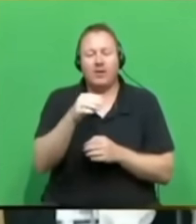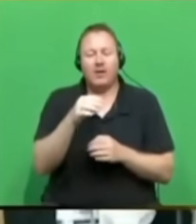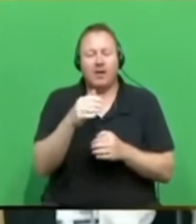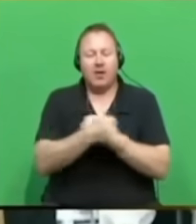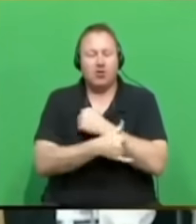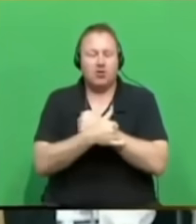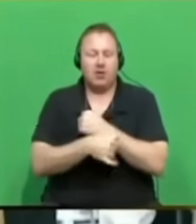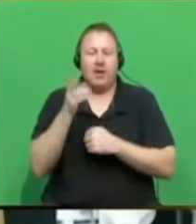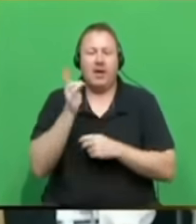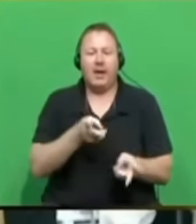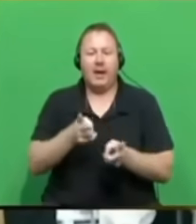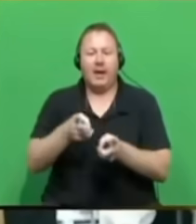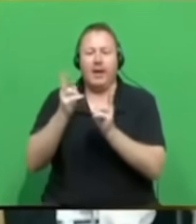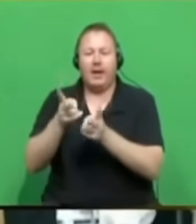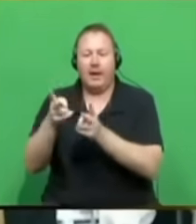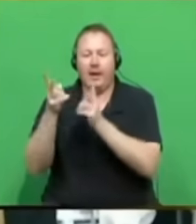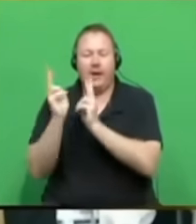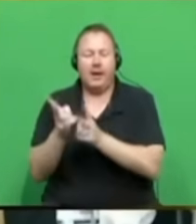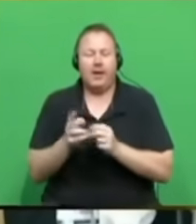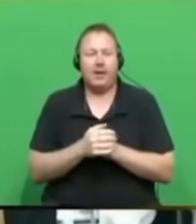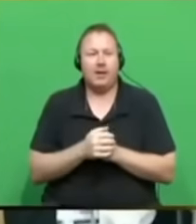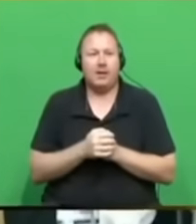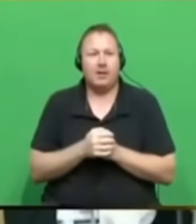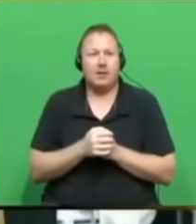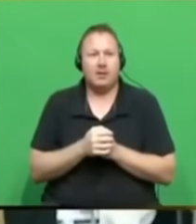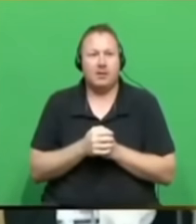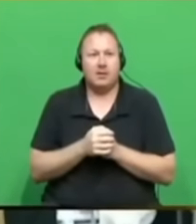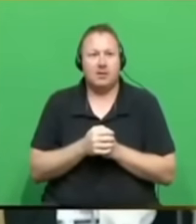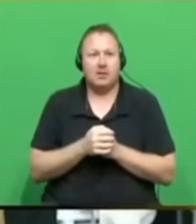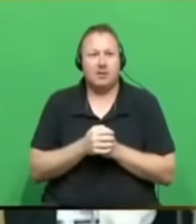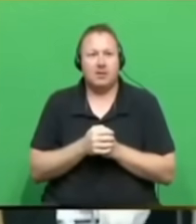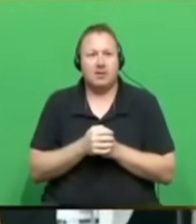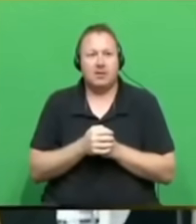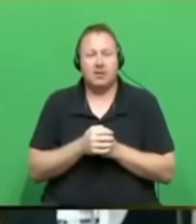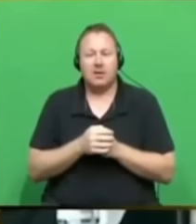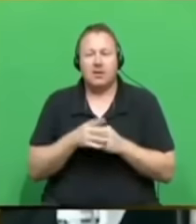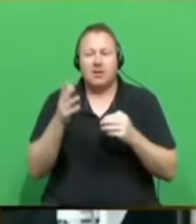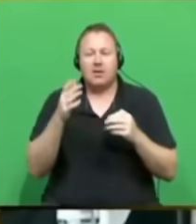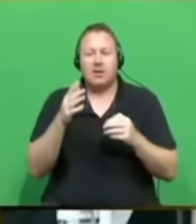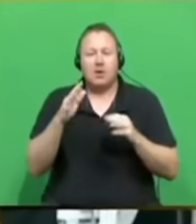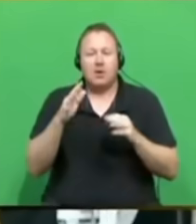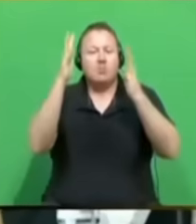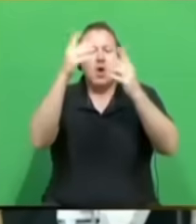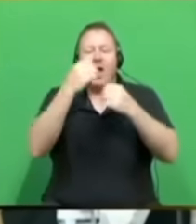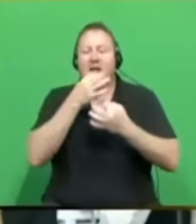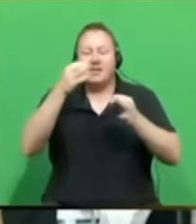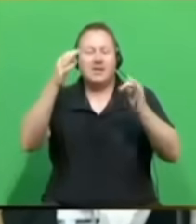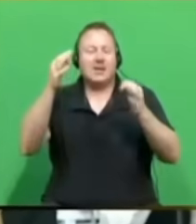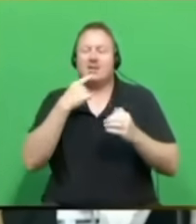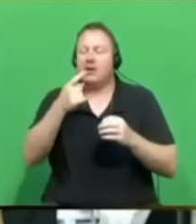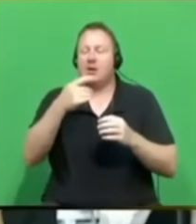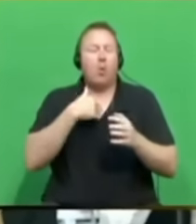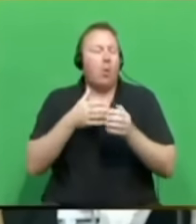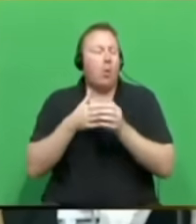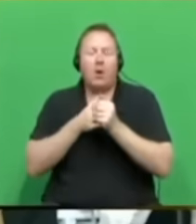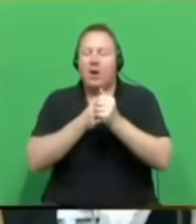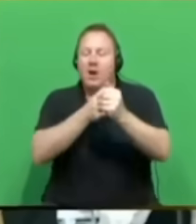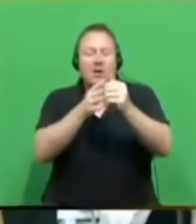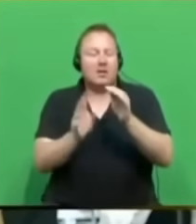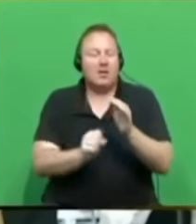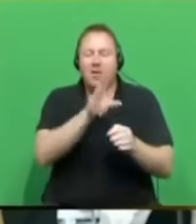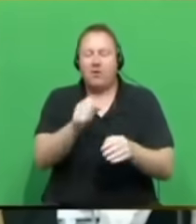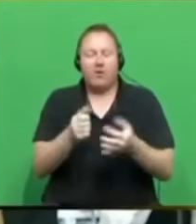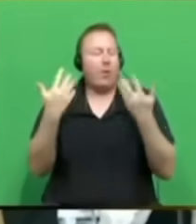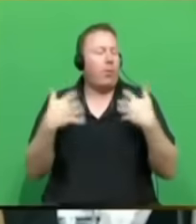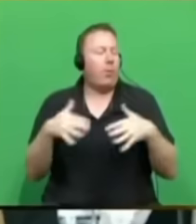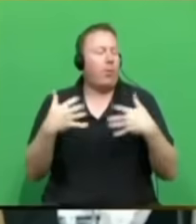again. While your praise singers paraded you as the Messiah who would lead South Africa into the promised land, you have